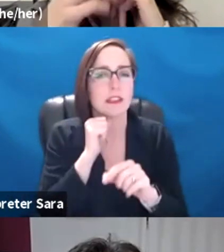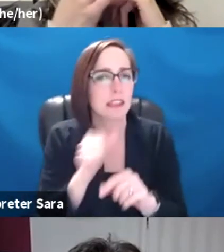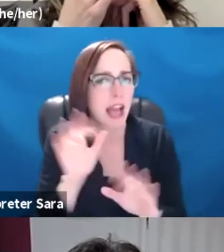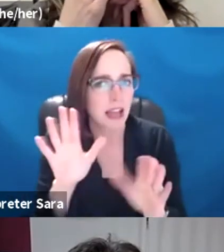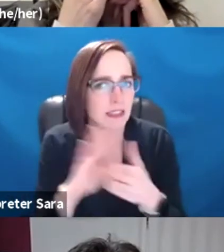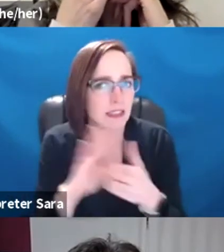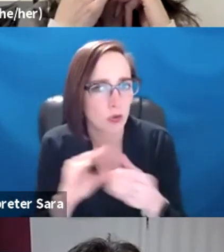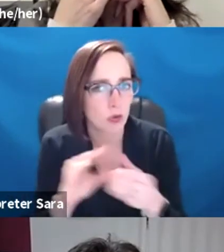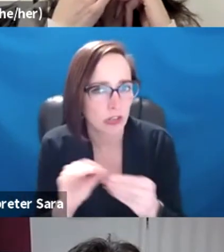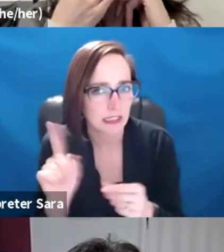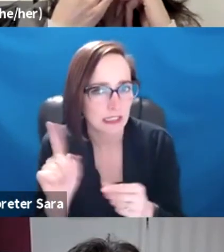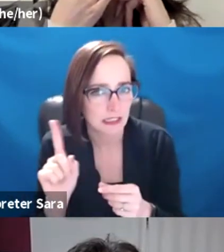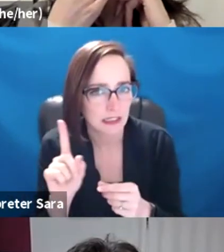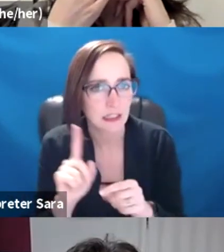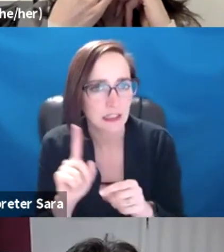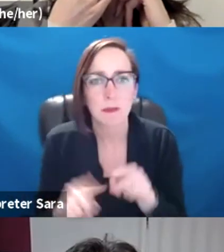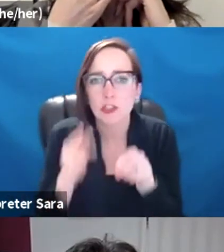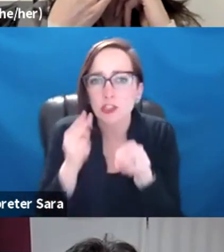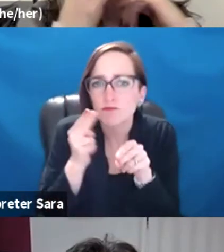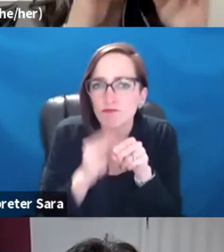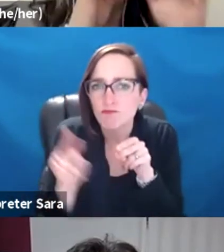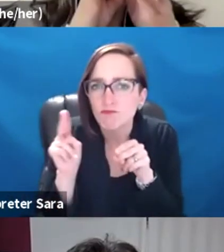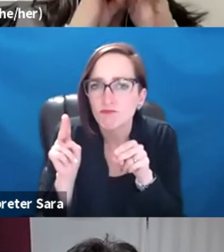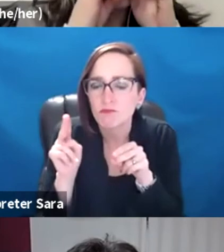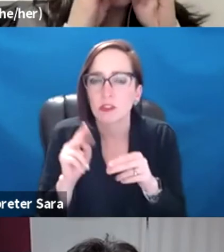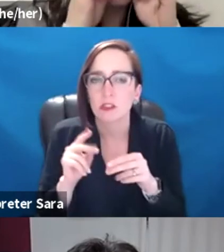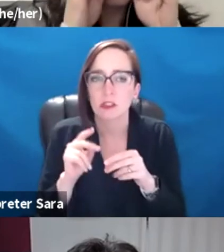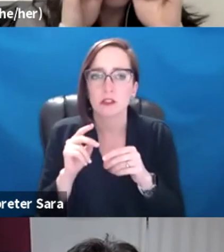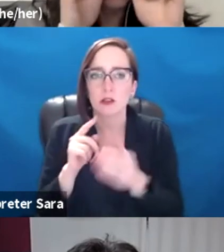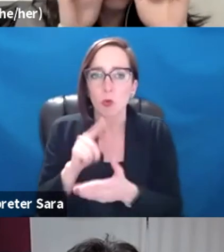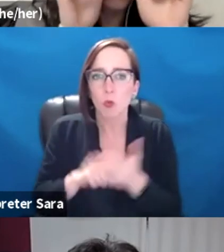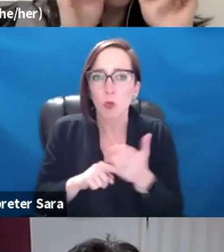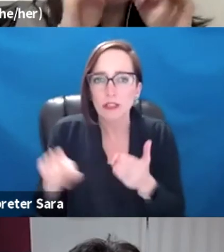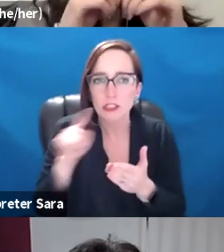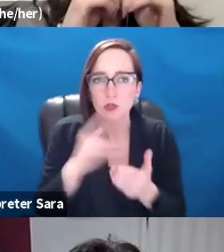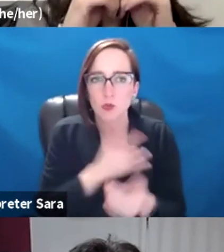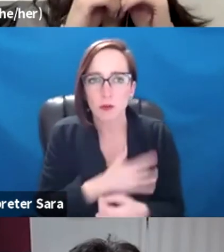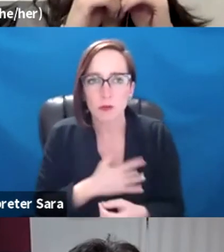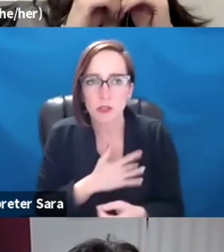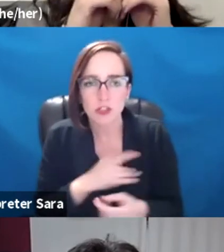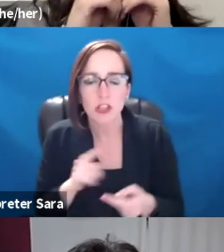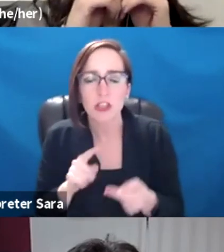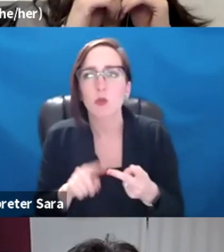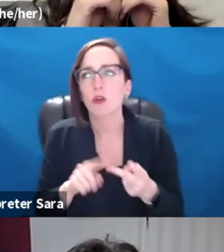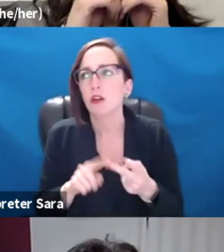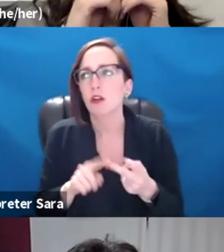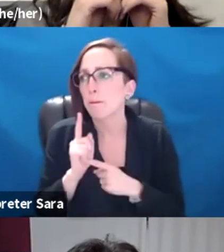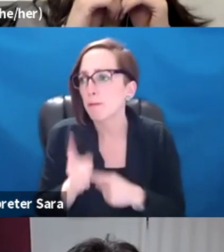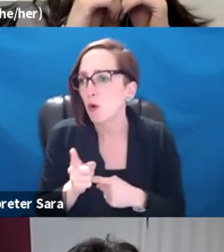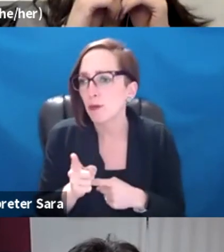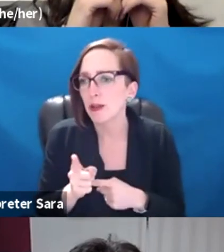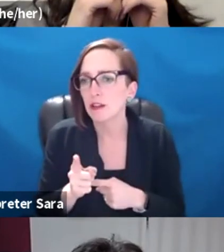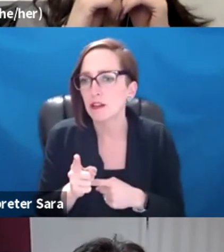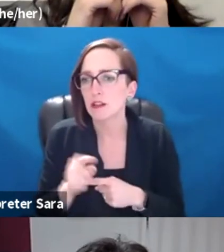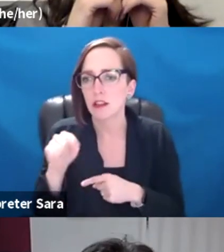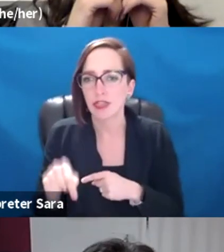storyline, but if there's a quick share of something you appreciated, a moment in this experience or what it was for you, if we can